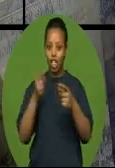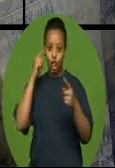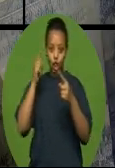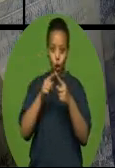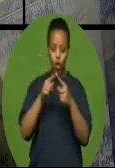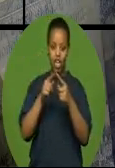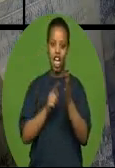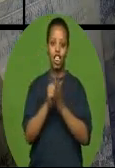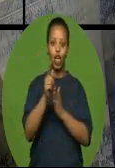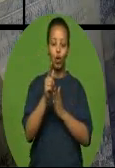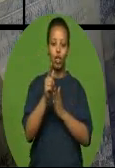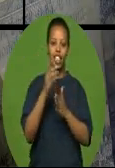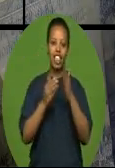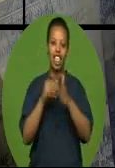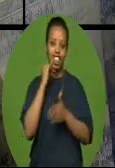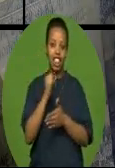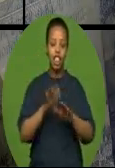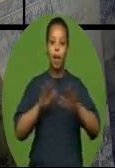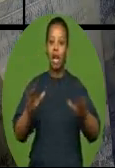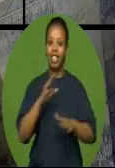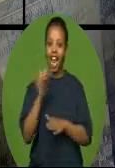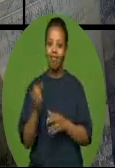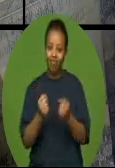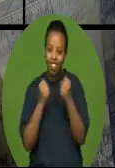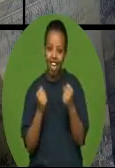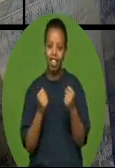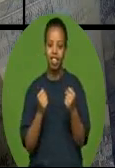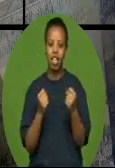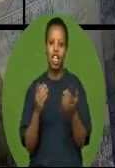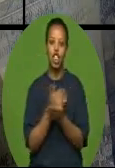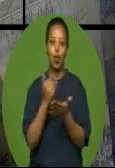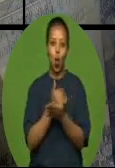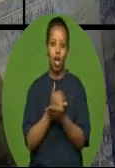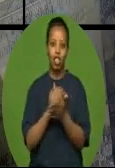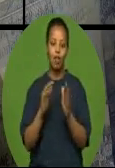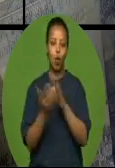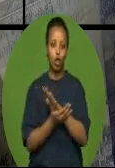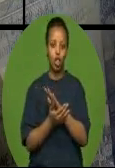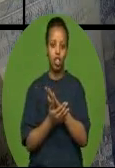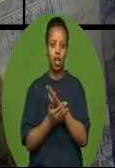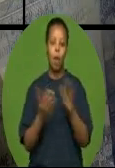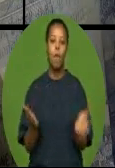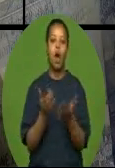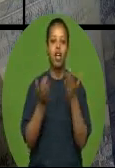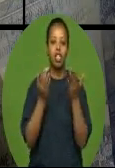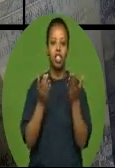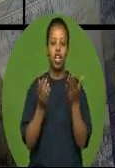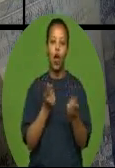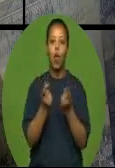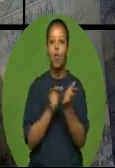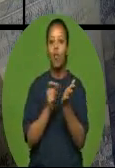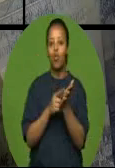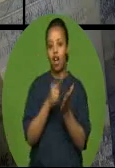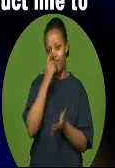Manager's goal in the growth stage is to stabilize and strengthen the product's position by encouraging